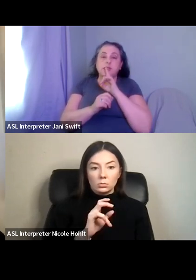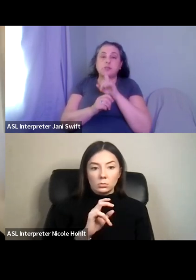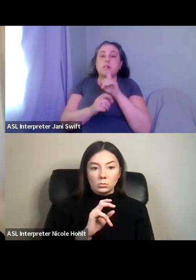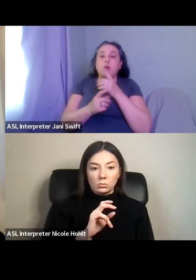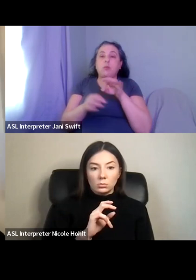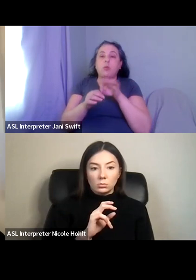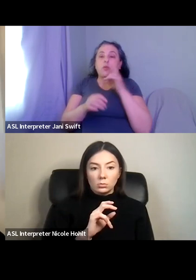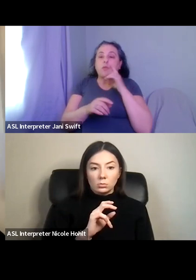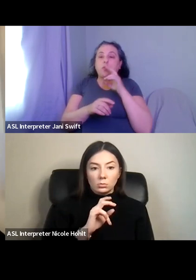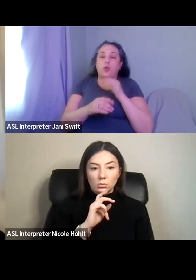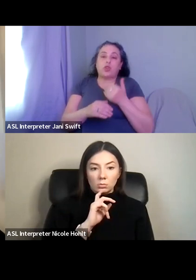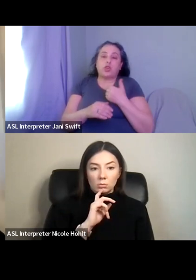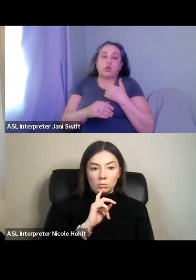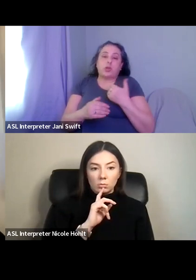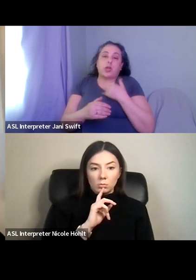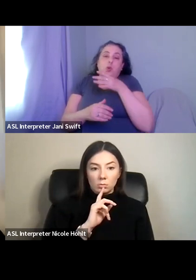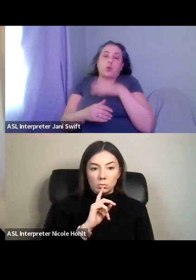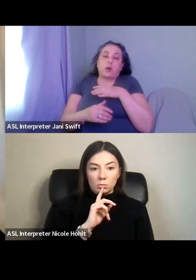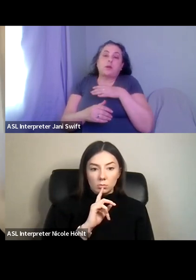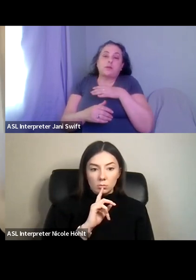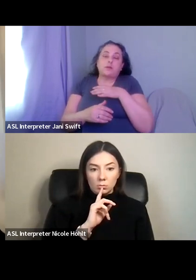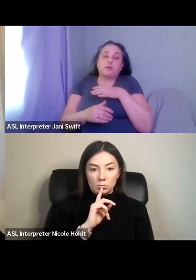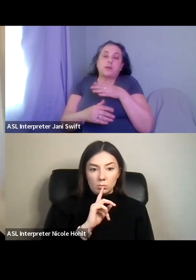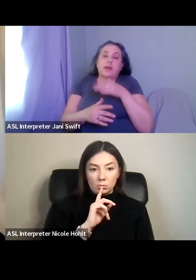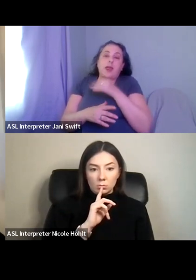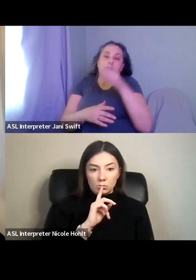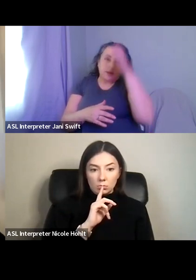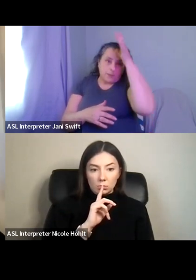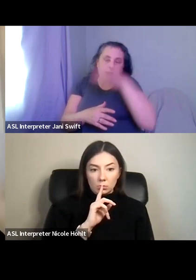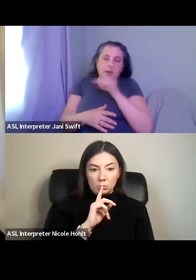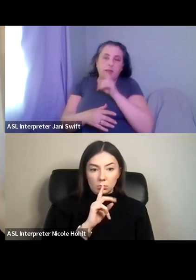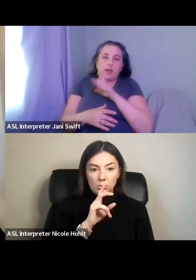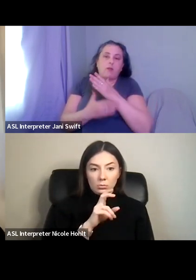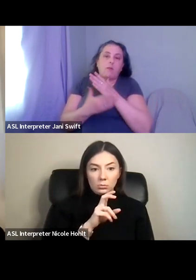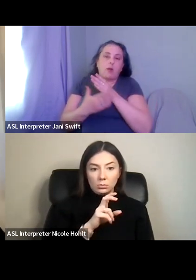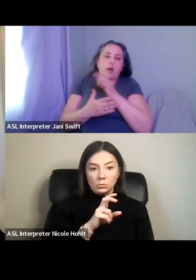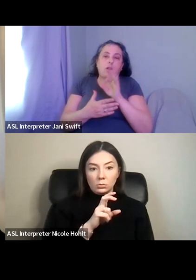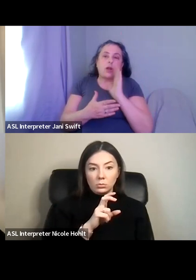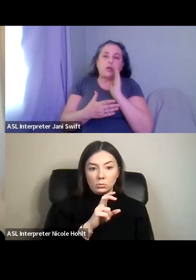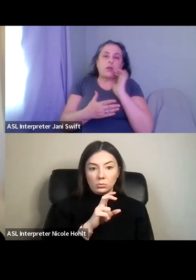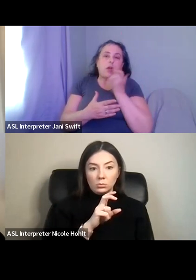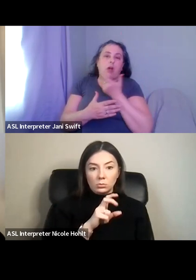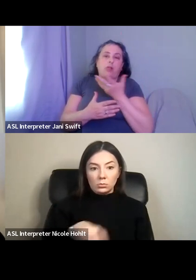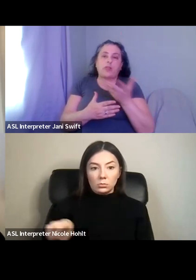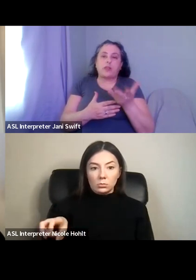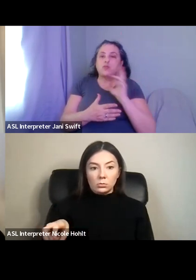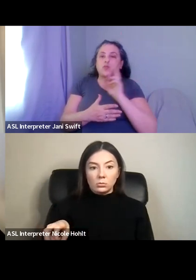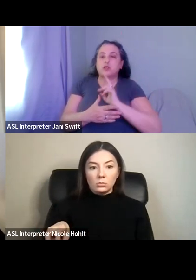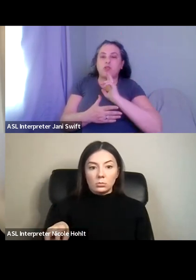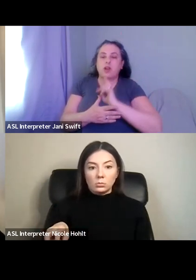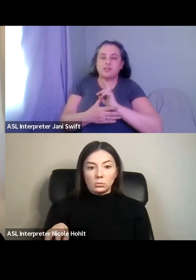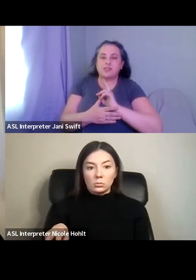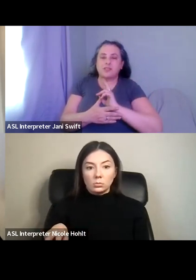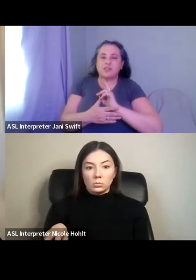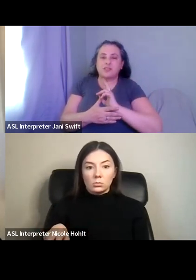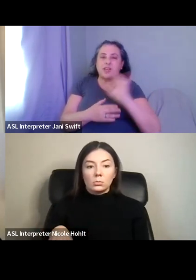for the youth and the young women and men that are a part of all this the